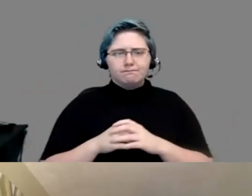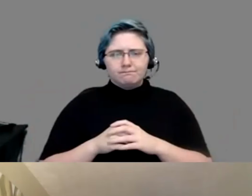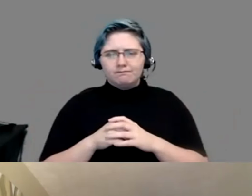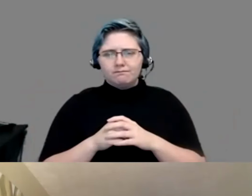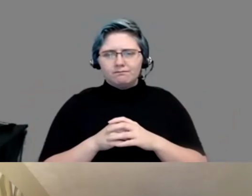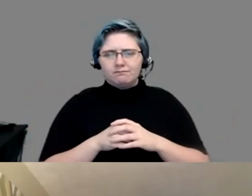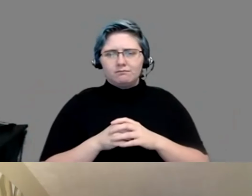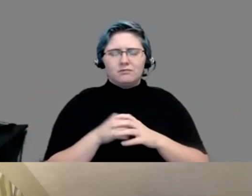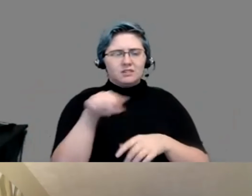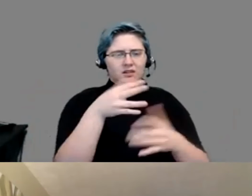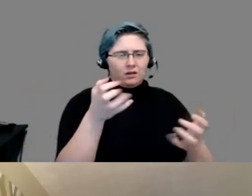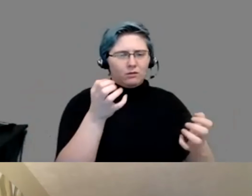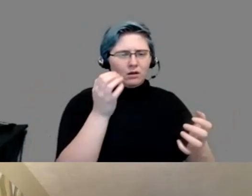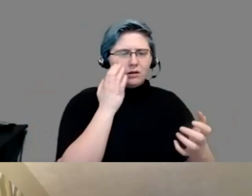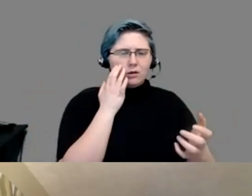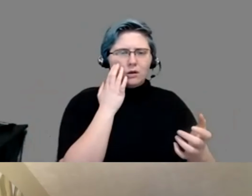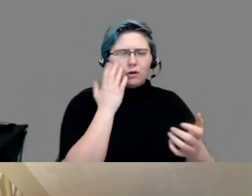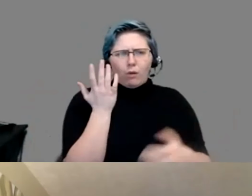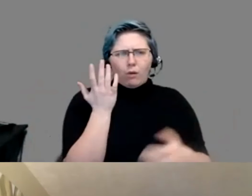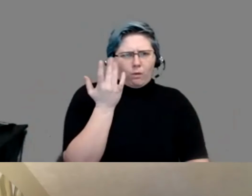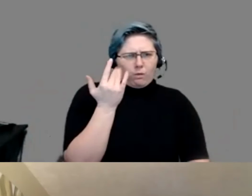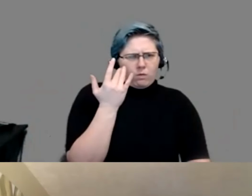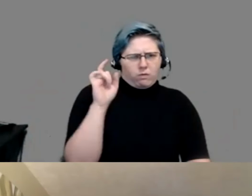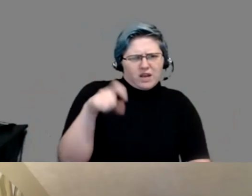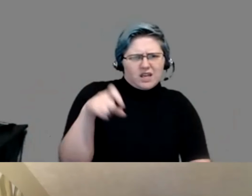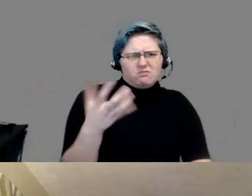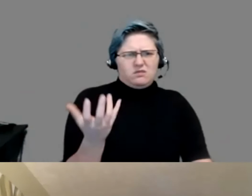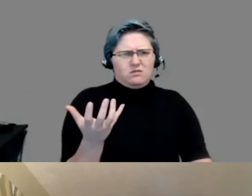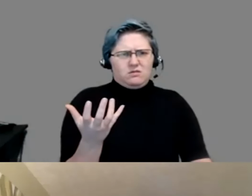Wanted to know why I needed it,